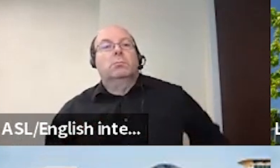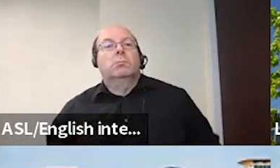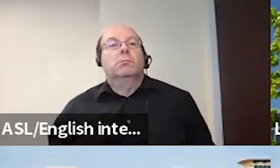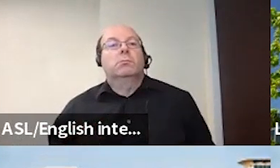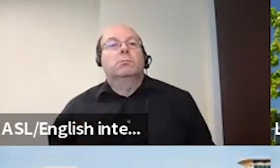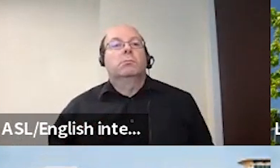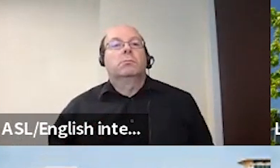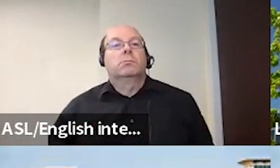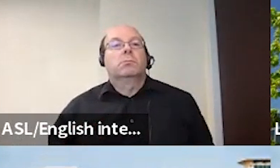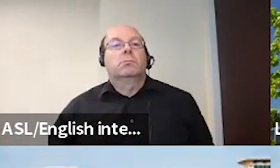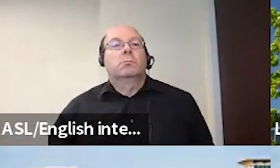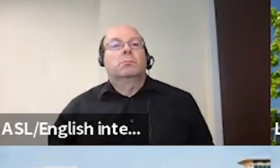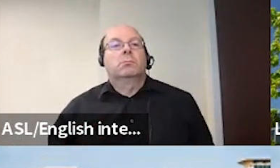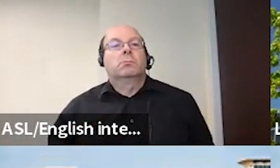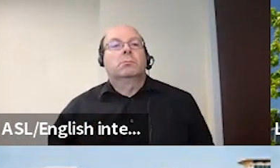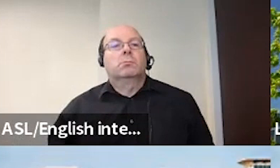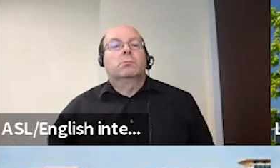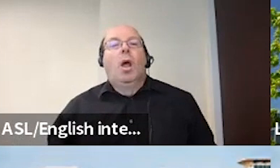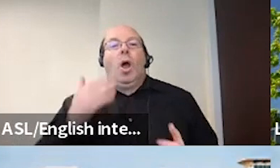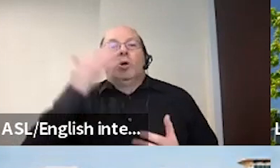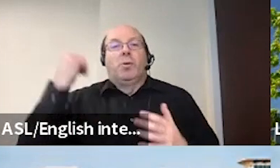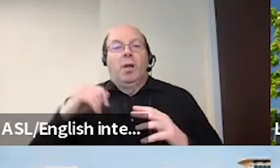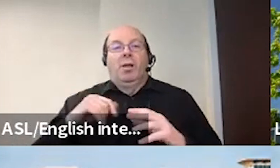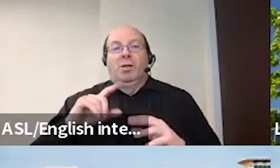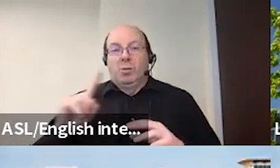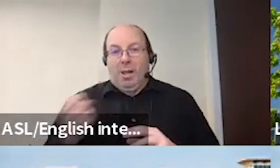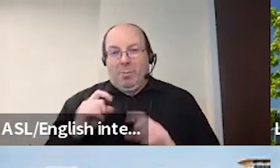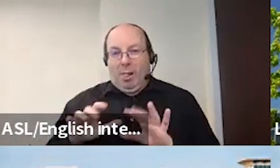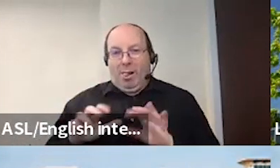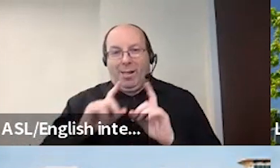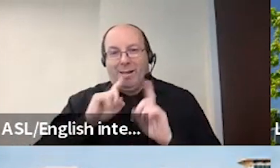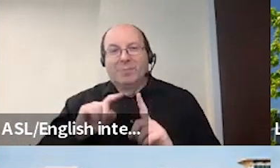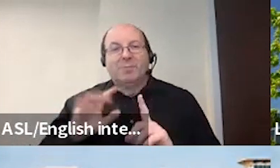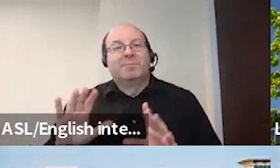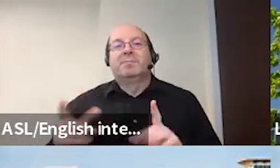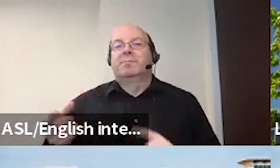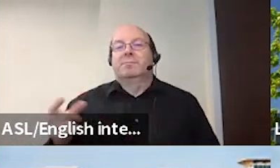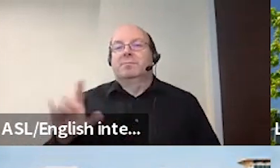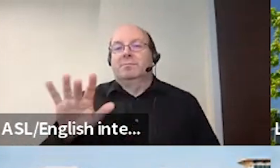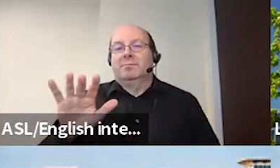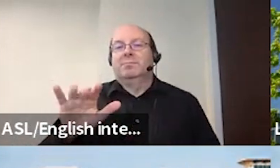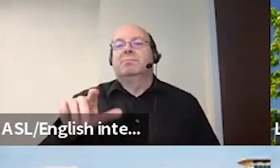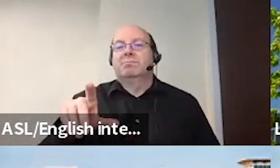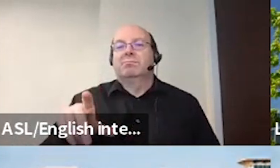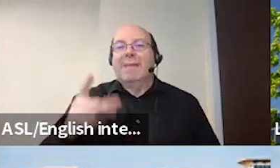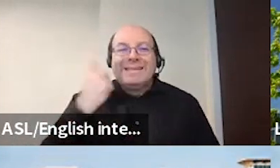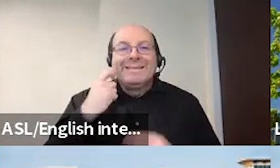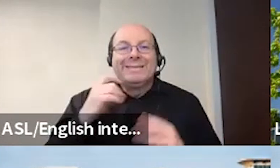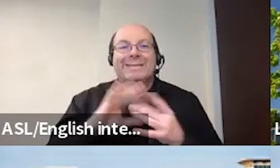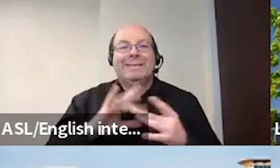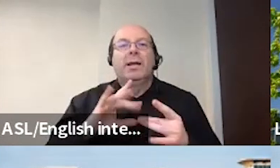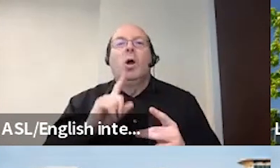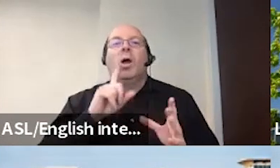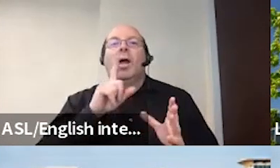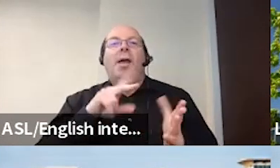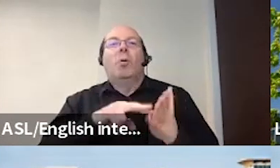Sorry for that, Pam, but I was in the process of responding to a question. Oh, sorry. And certainly, as you indicated, we're only